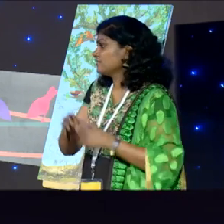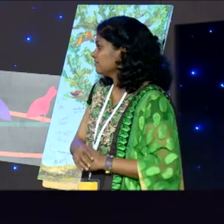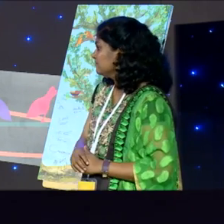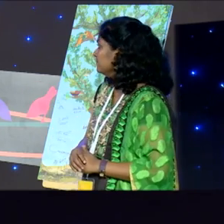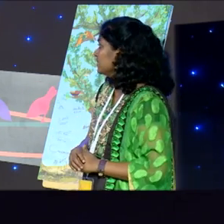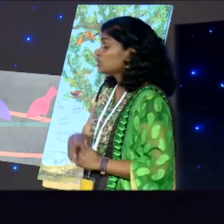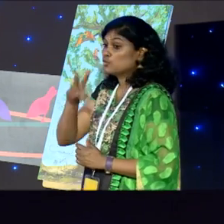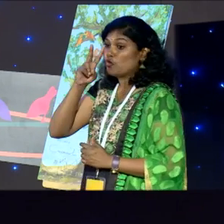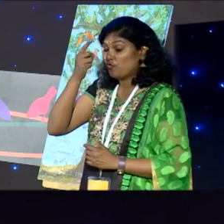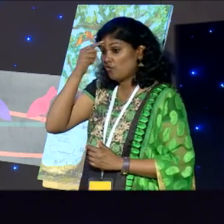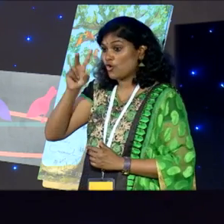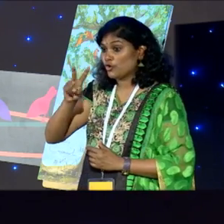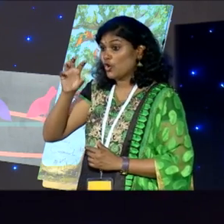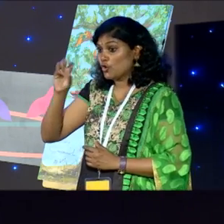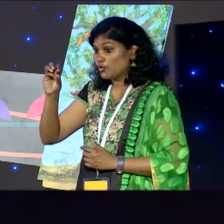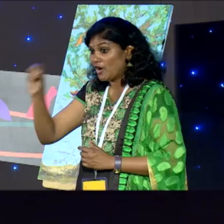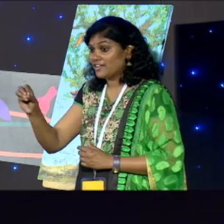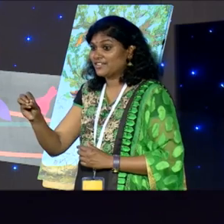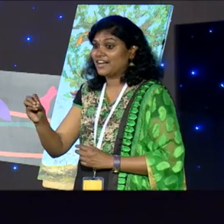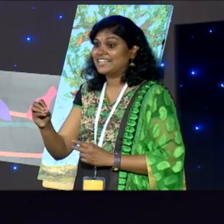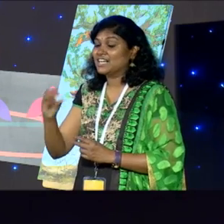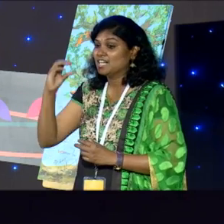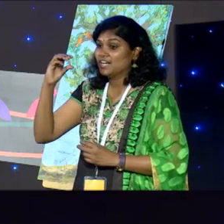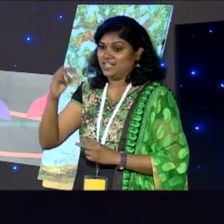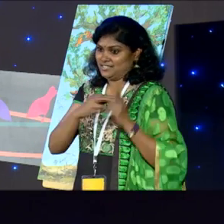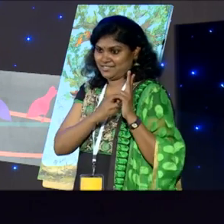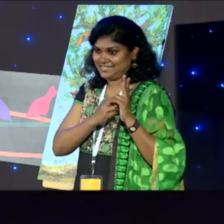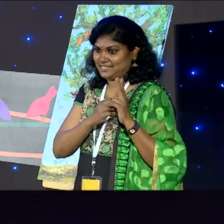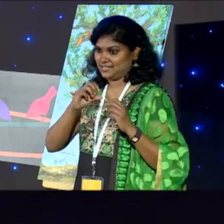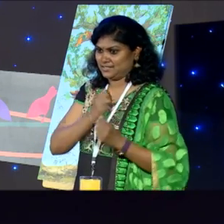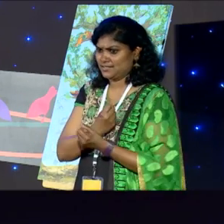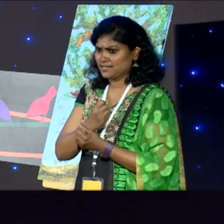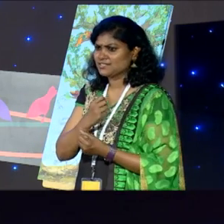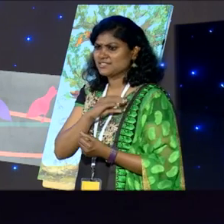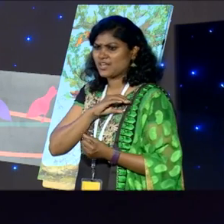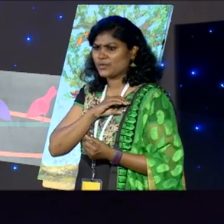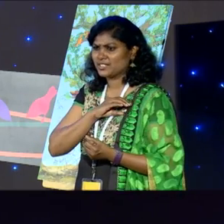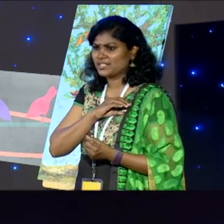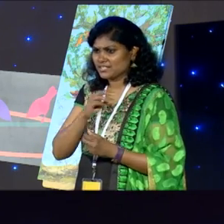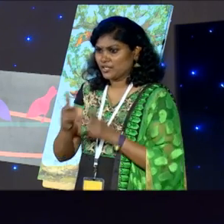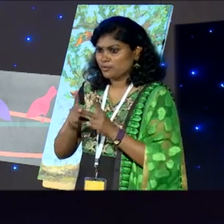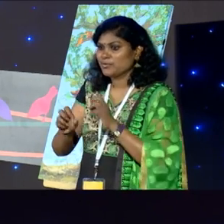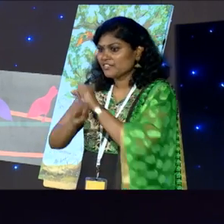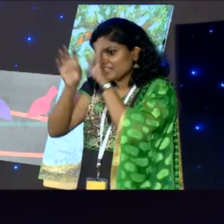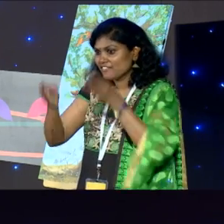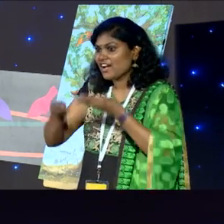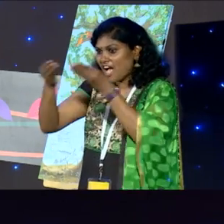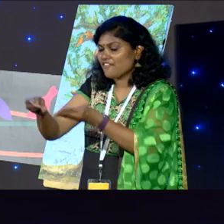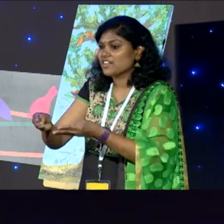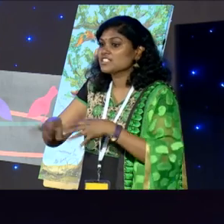forest guards in the Sundarbans. And we gave them hip pouches, first aid kits, like